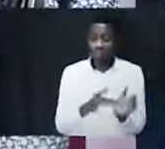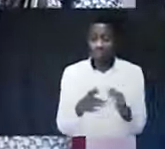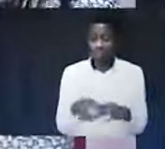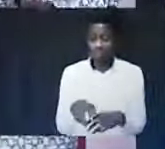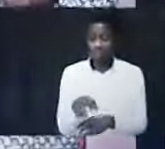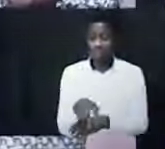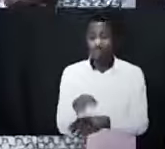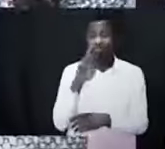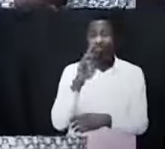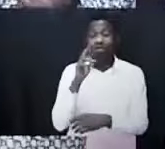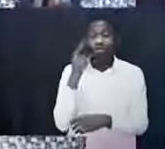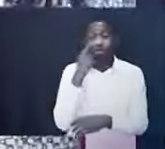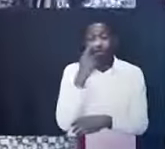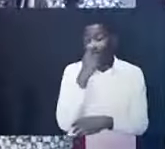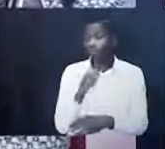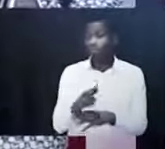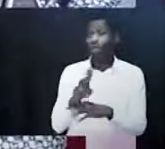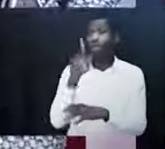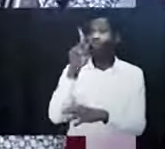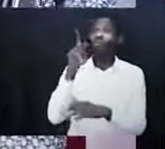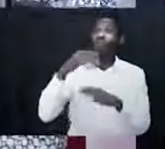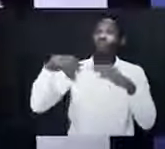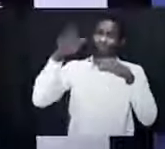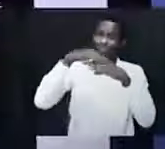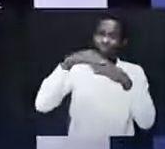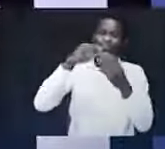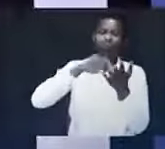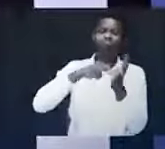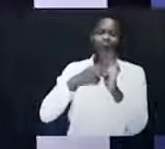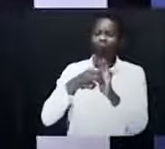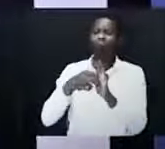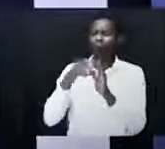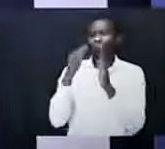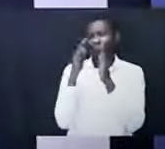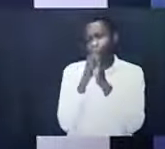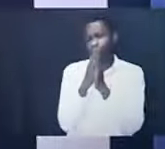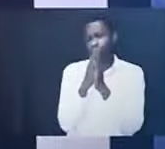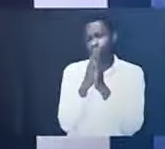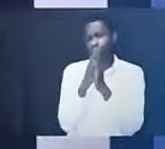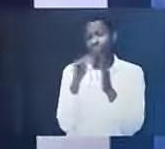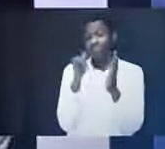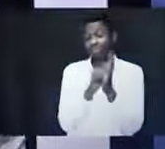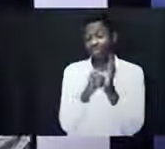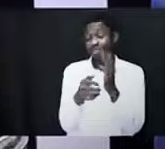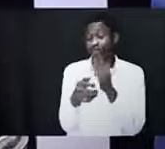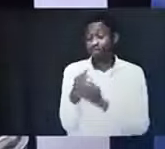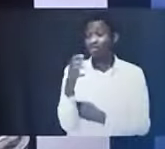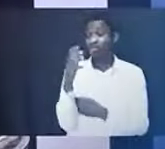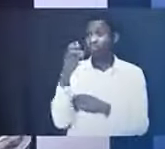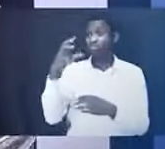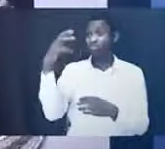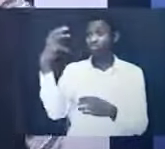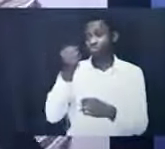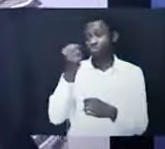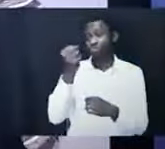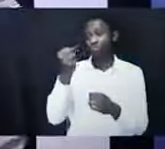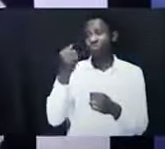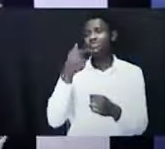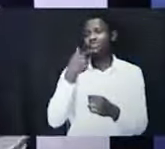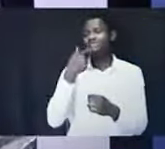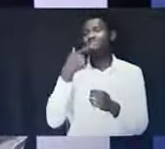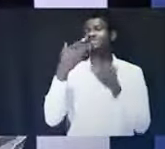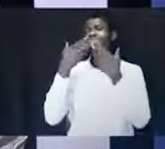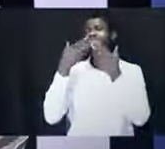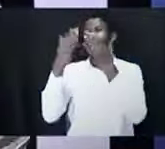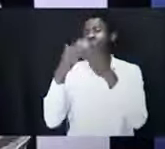signifies prayer. That God behold it. Then he said, thank you. Then he